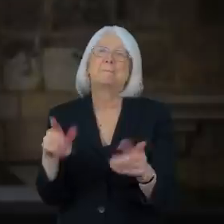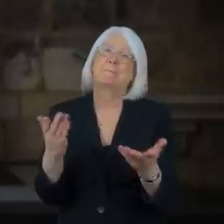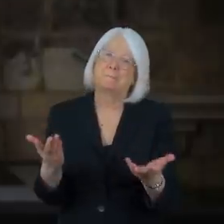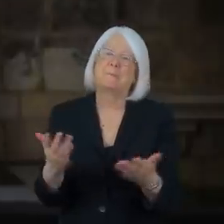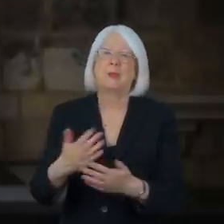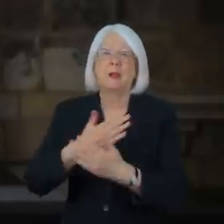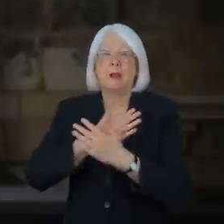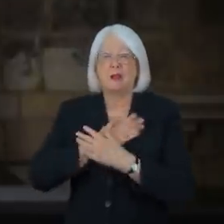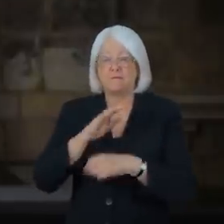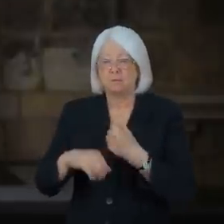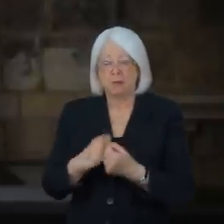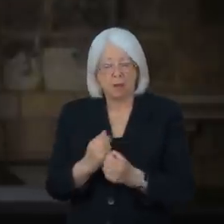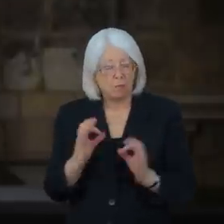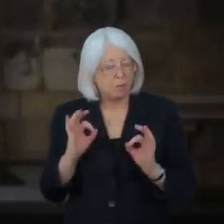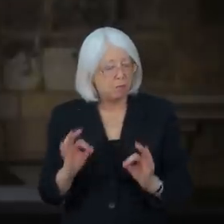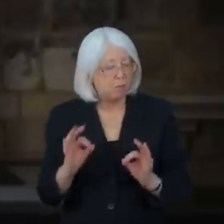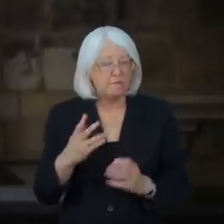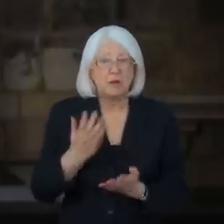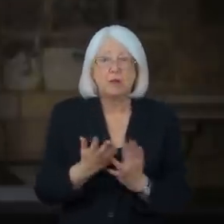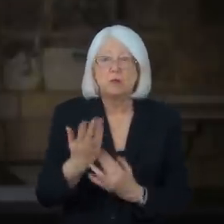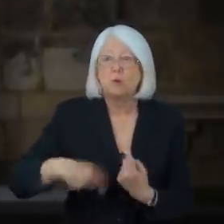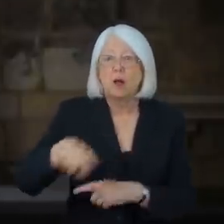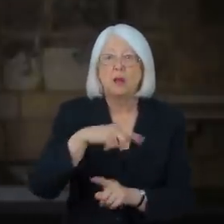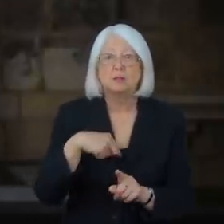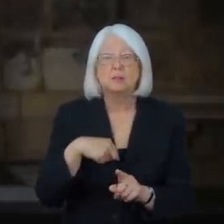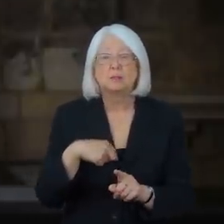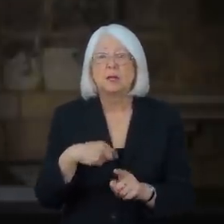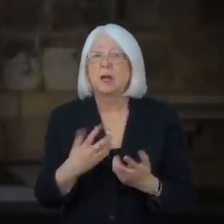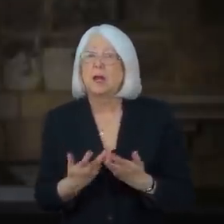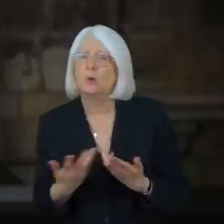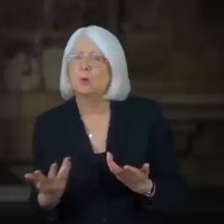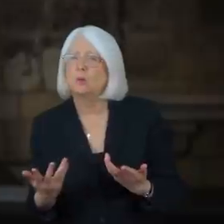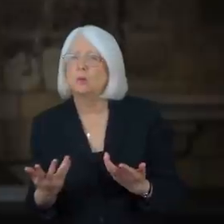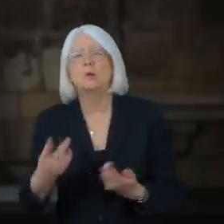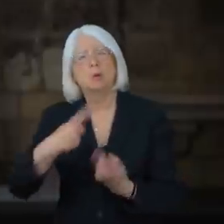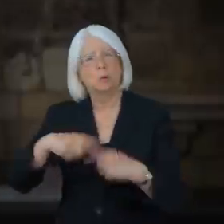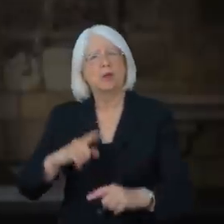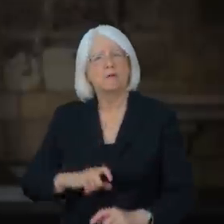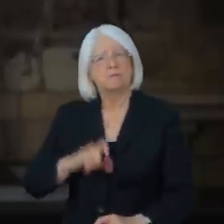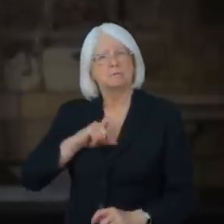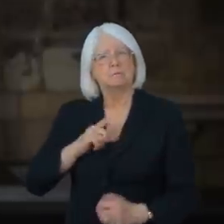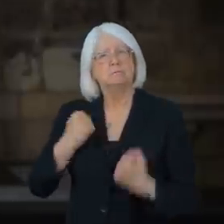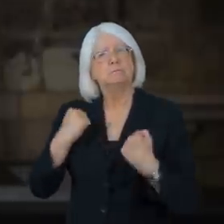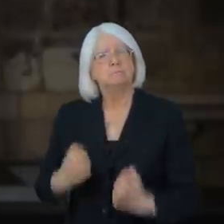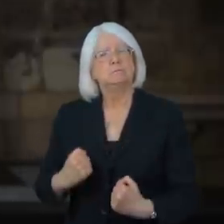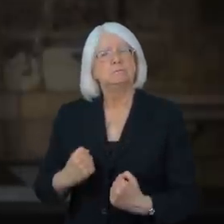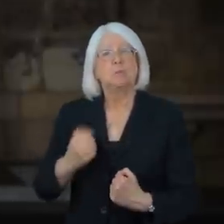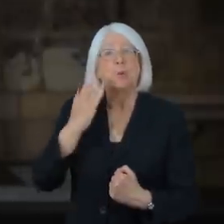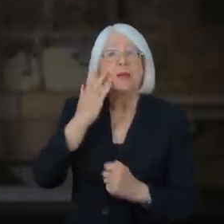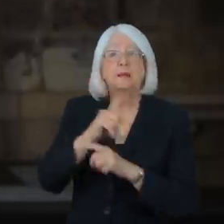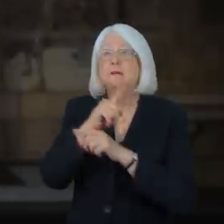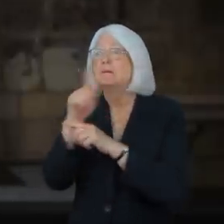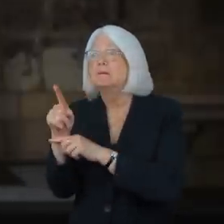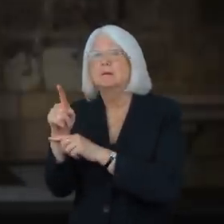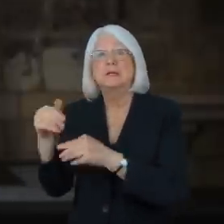Love has been perfected among us in this, that we may have boldness on the day of